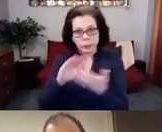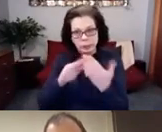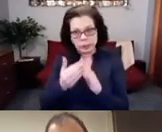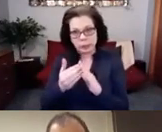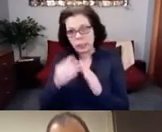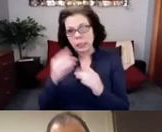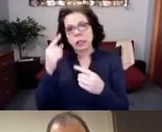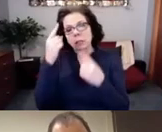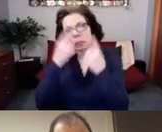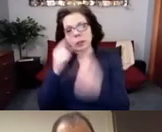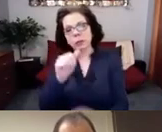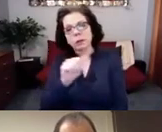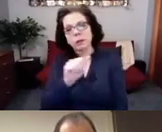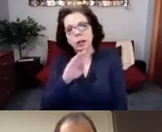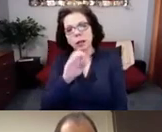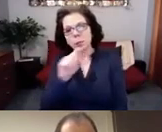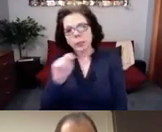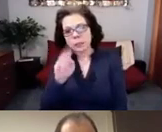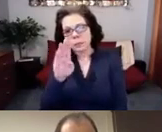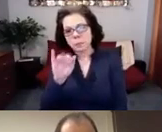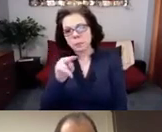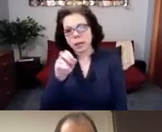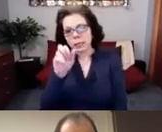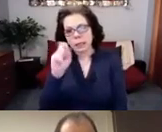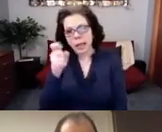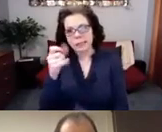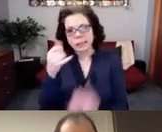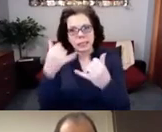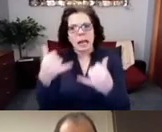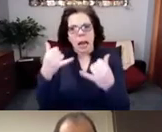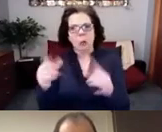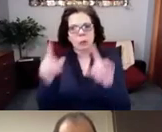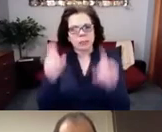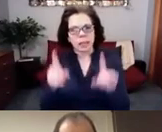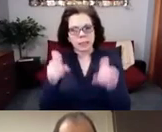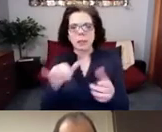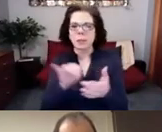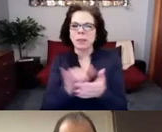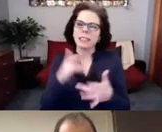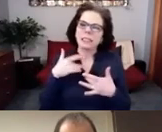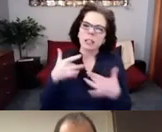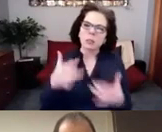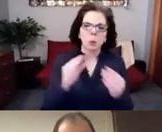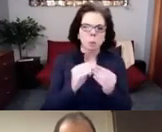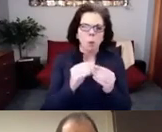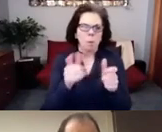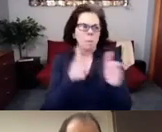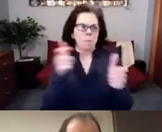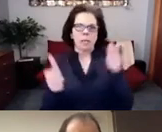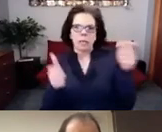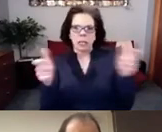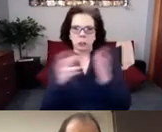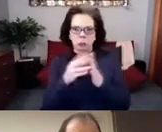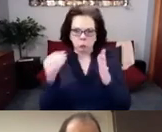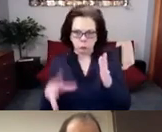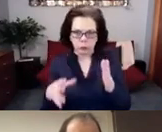Binax Now antigen test. However, that's more geared towards when you have large numbers of students in school. But